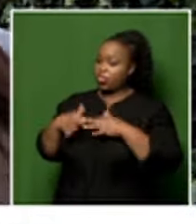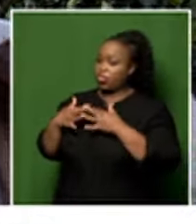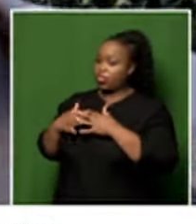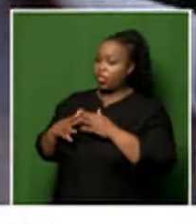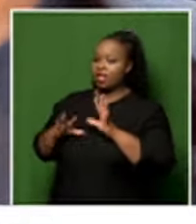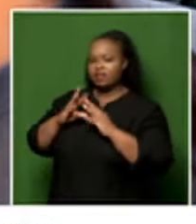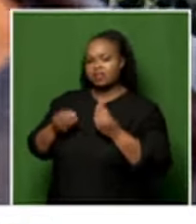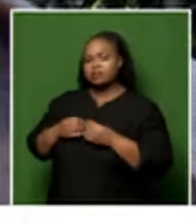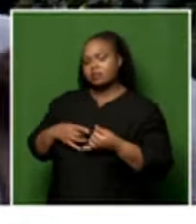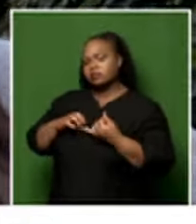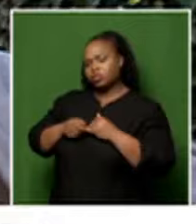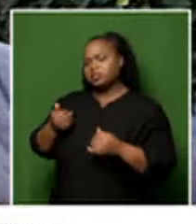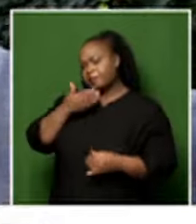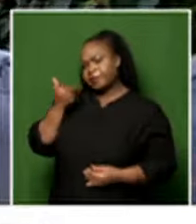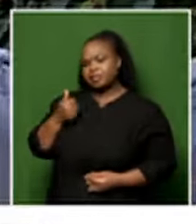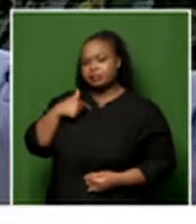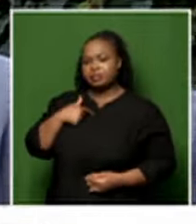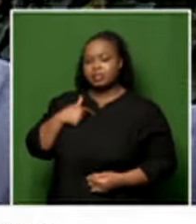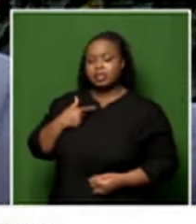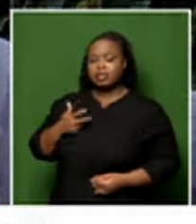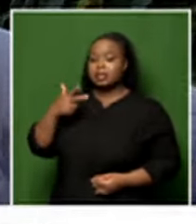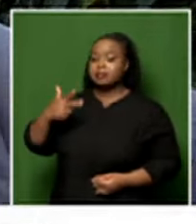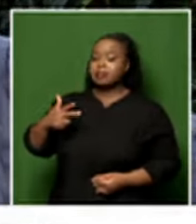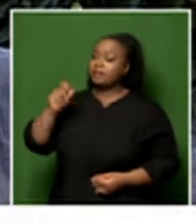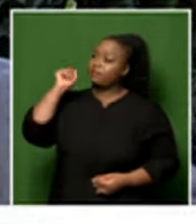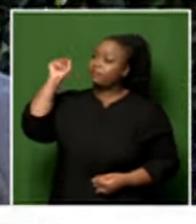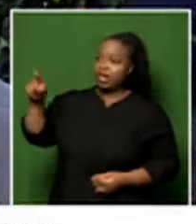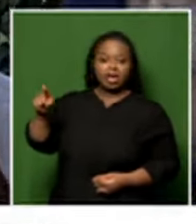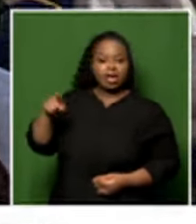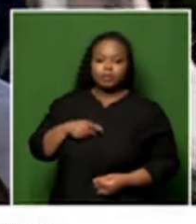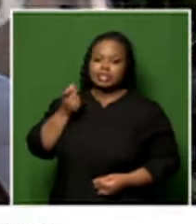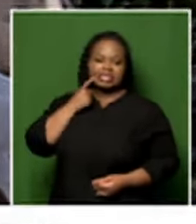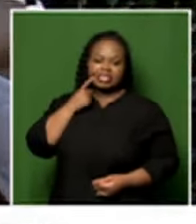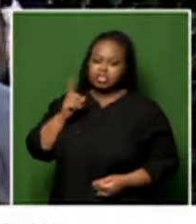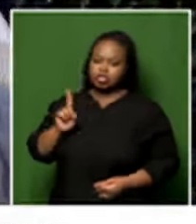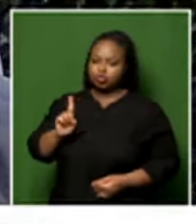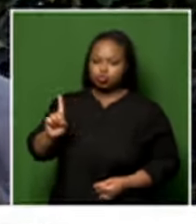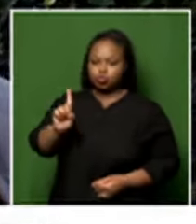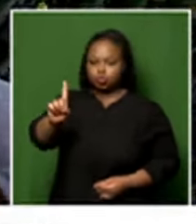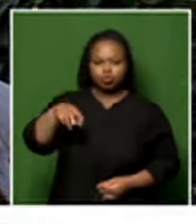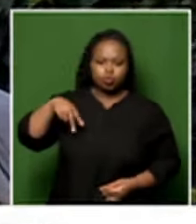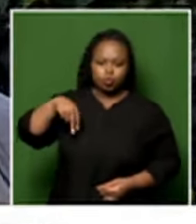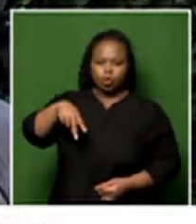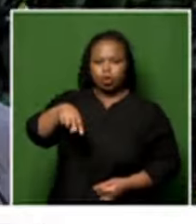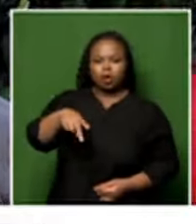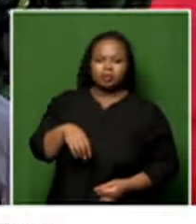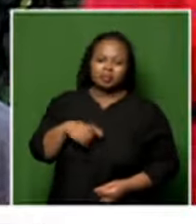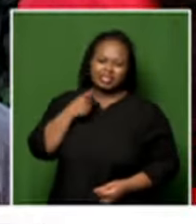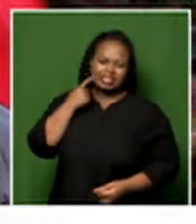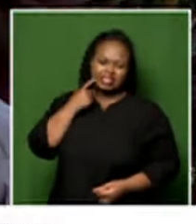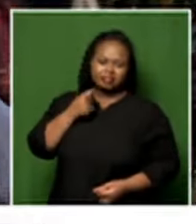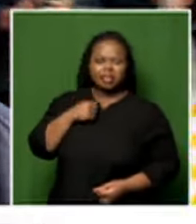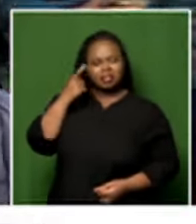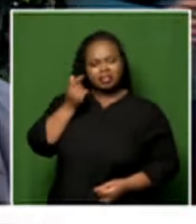also believe everyone's doing their best. I've parked a couple of kilometers away and walked. It was much easier. I think everyone's just doing their best. I think that's the